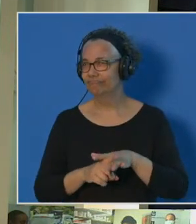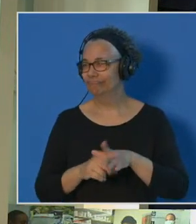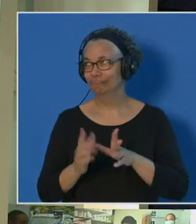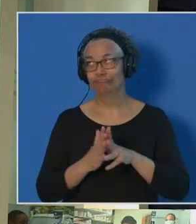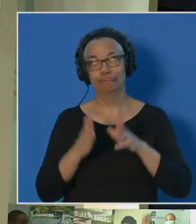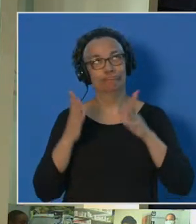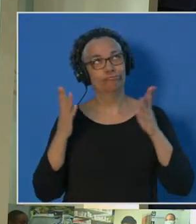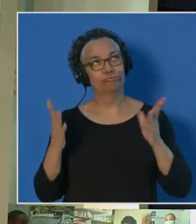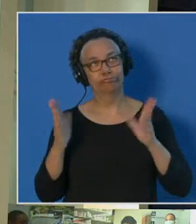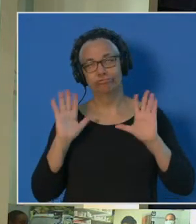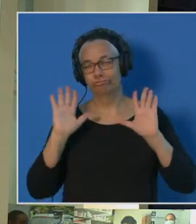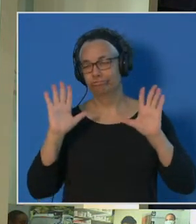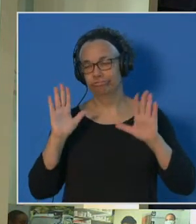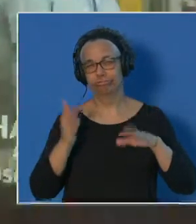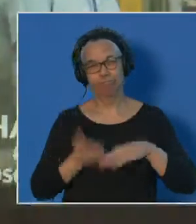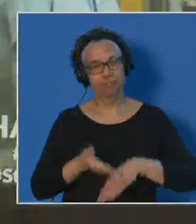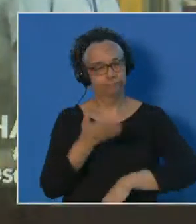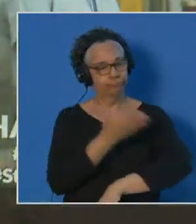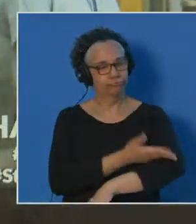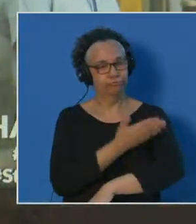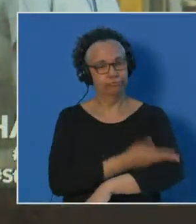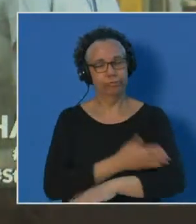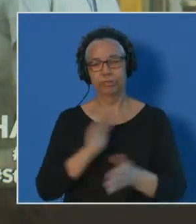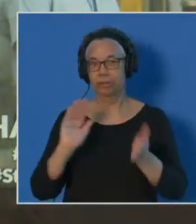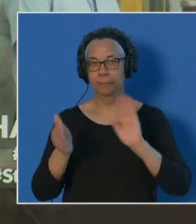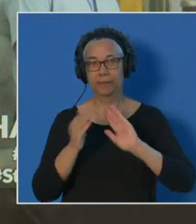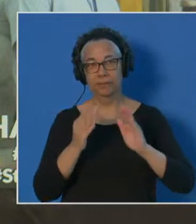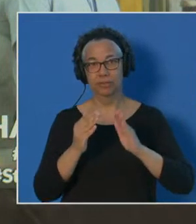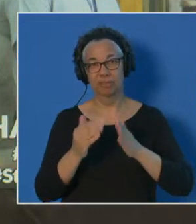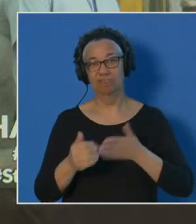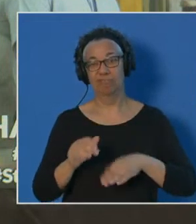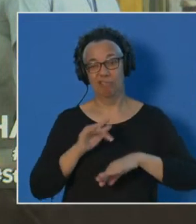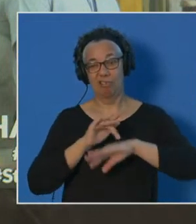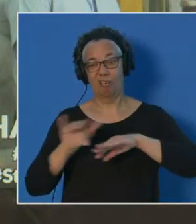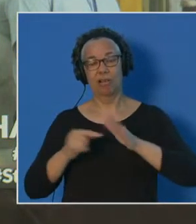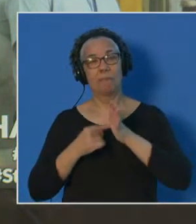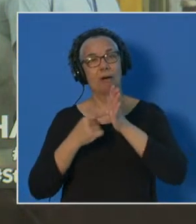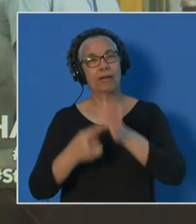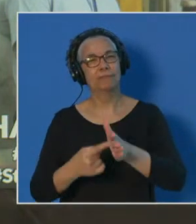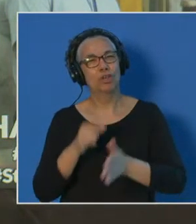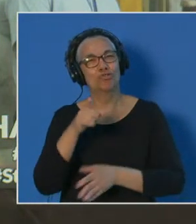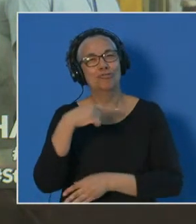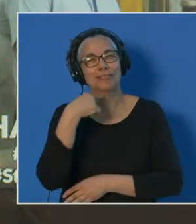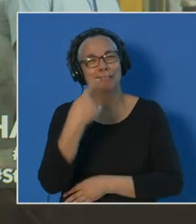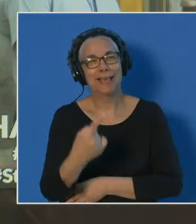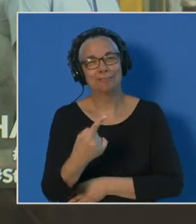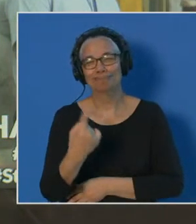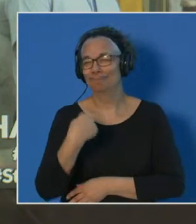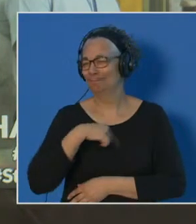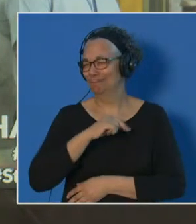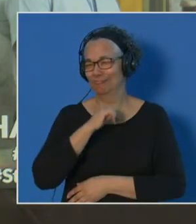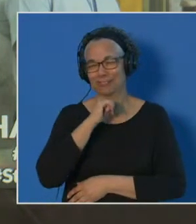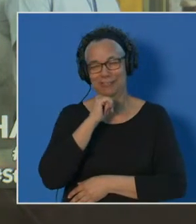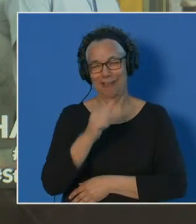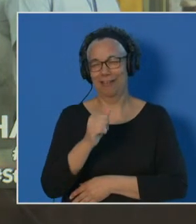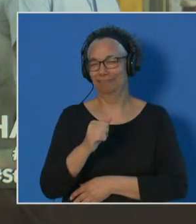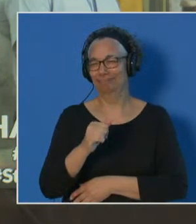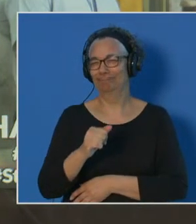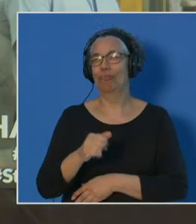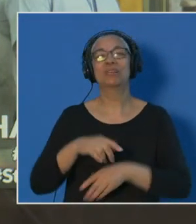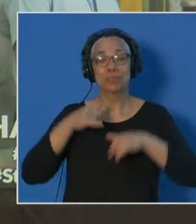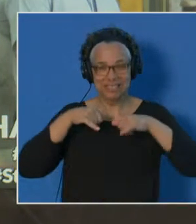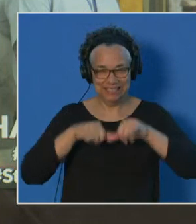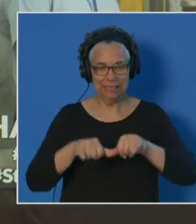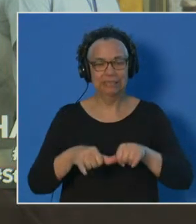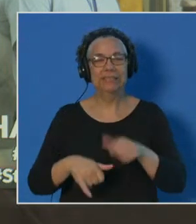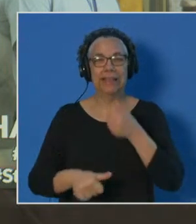improvement, even on the best case scenario that we saw in the early modeling. You have repeatedly said that we're not out of the woods yet, but you must be pleased where